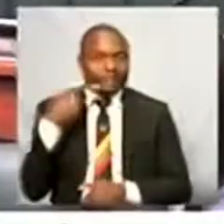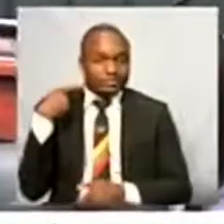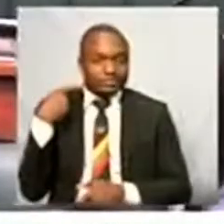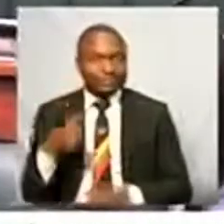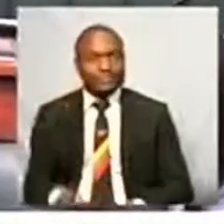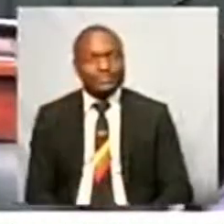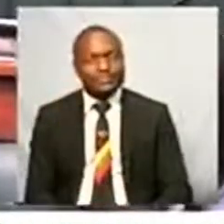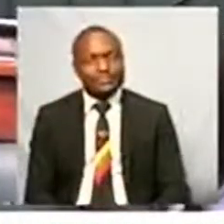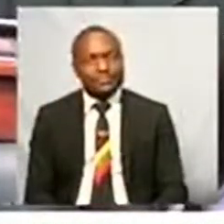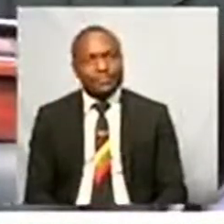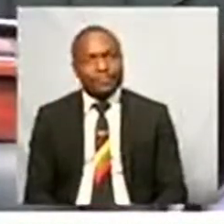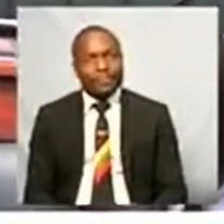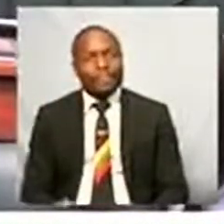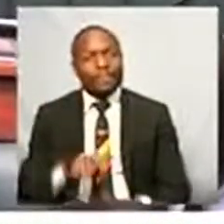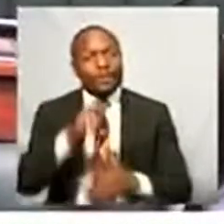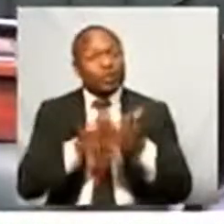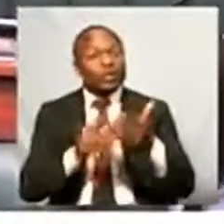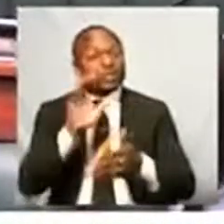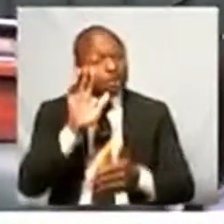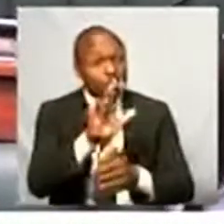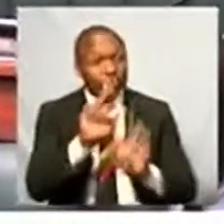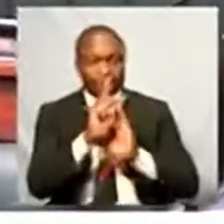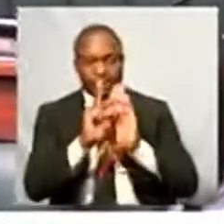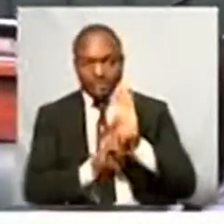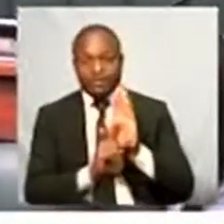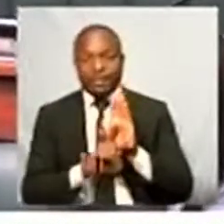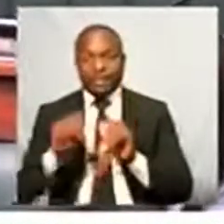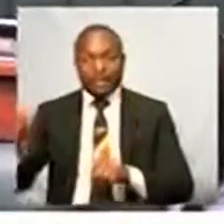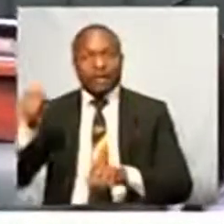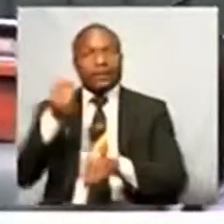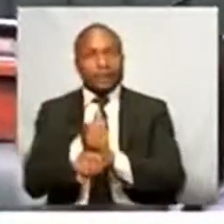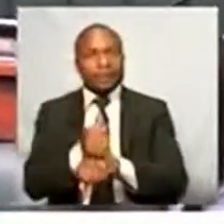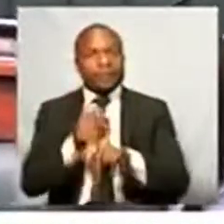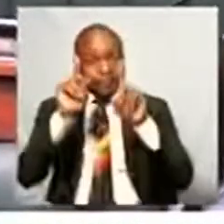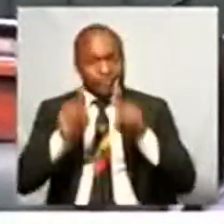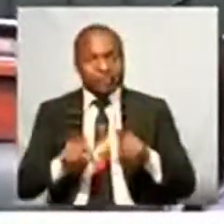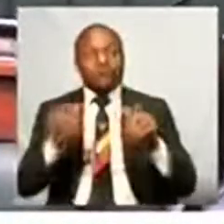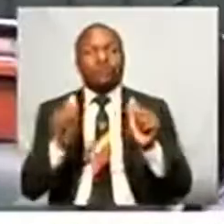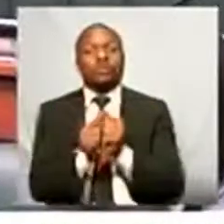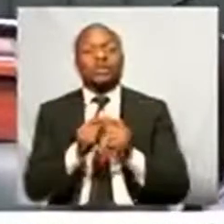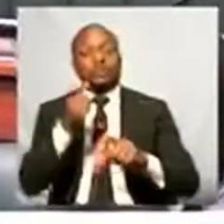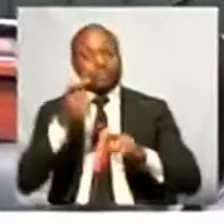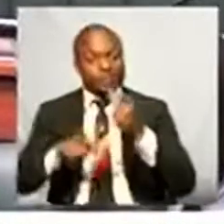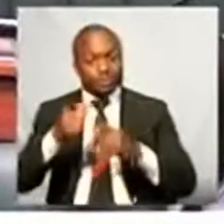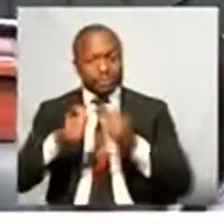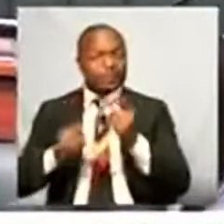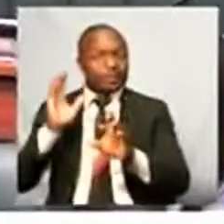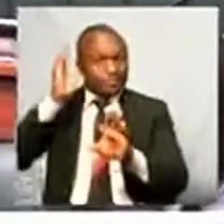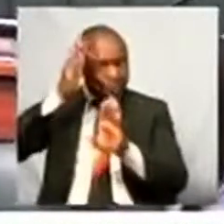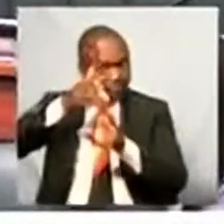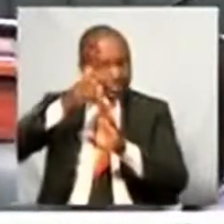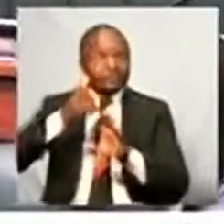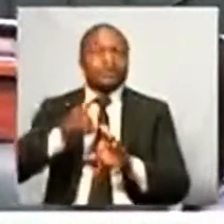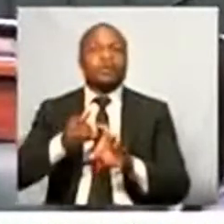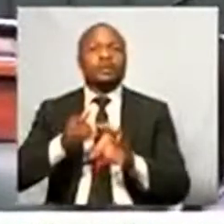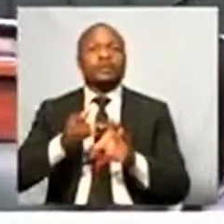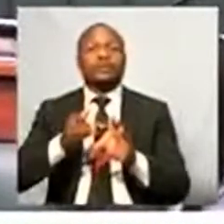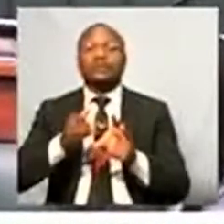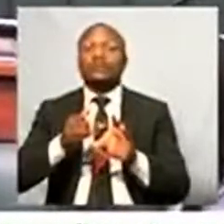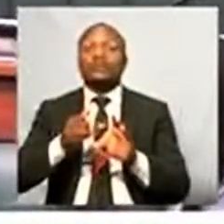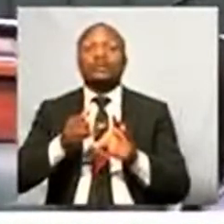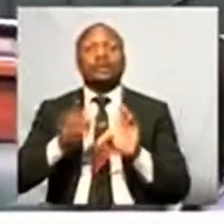Parliament, what is your policy in appointing people who are disabled, particularly as district